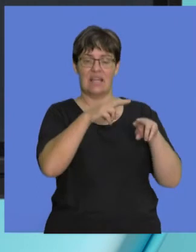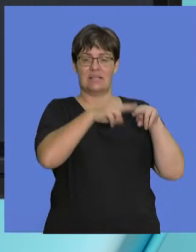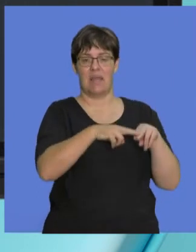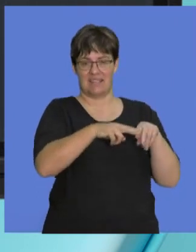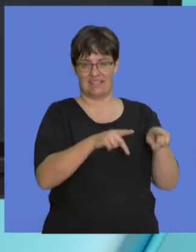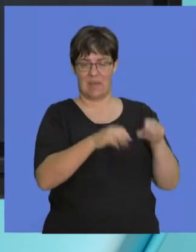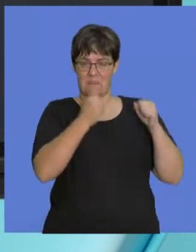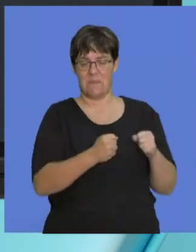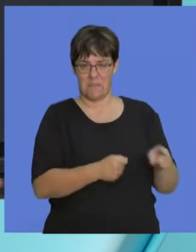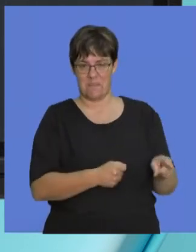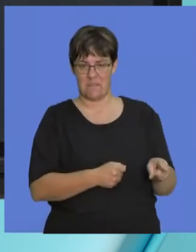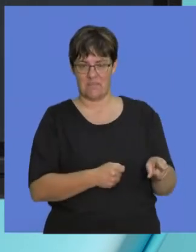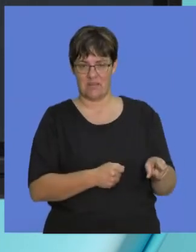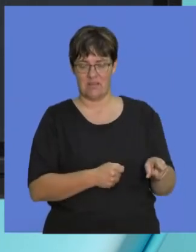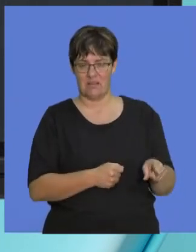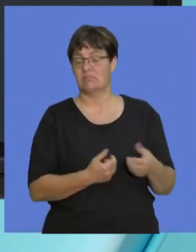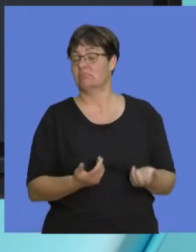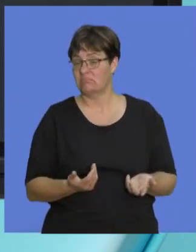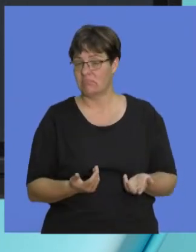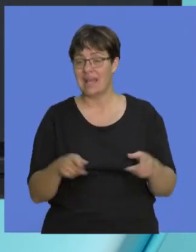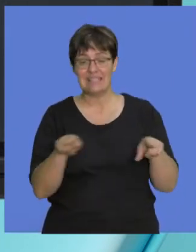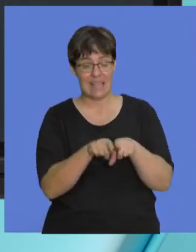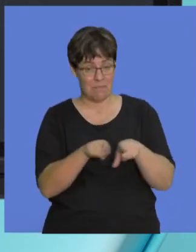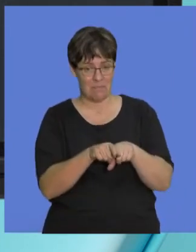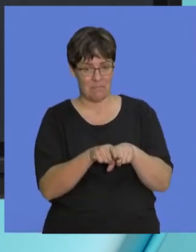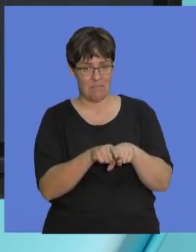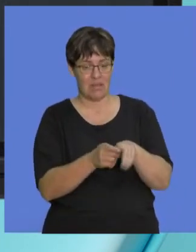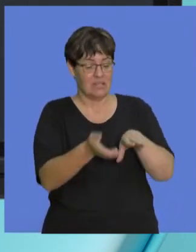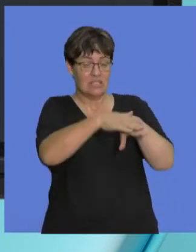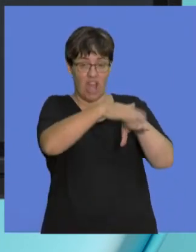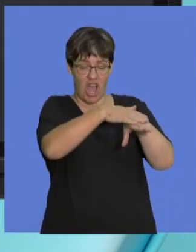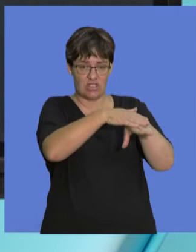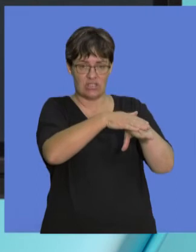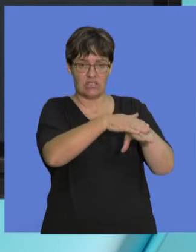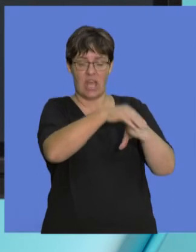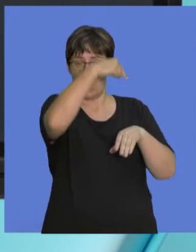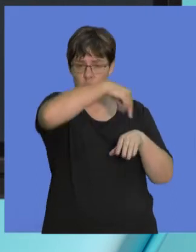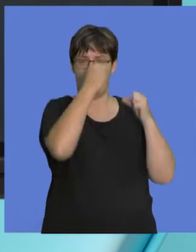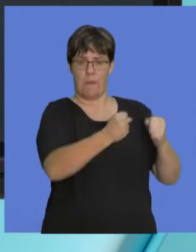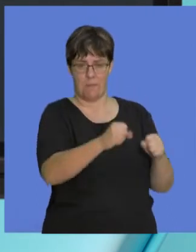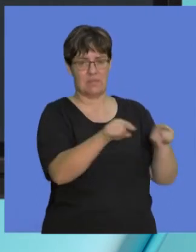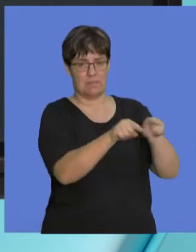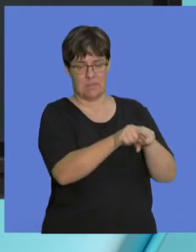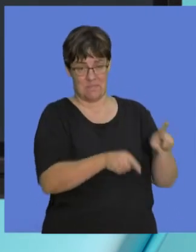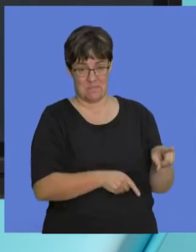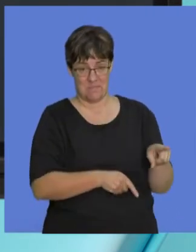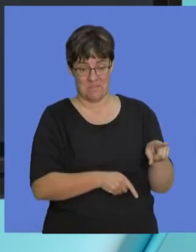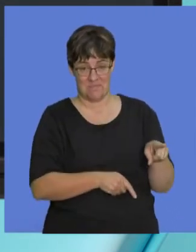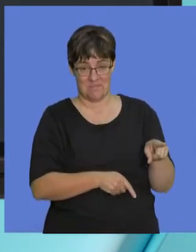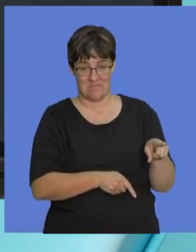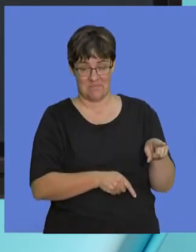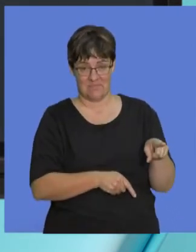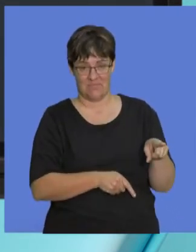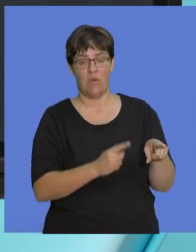the dependent. What did we keep the same? Okay, we did not change the magnitude of the charge Q. So the magnitude of charge Q